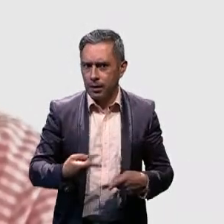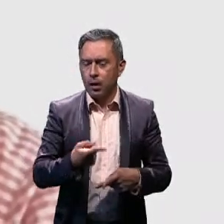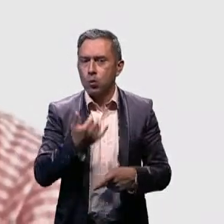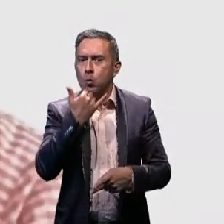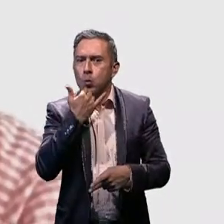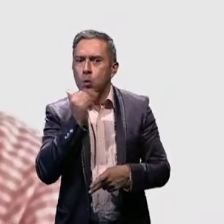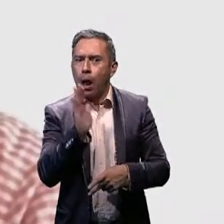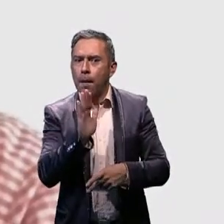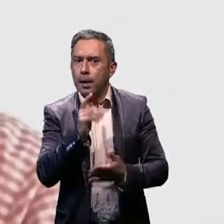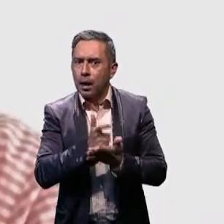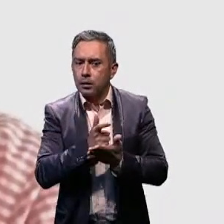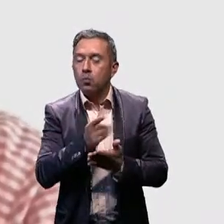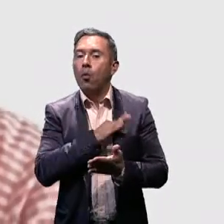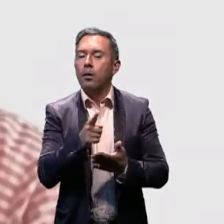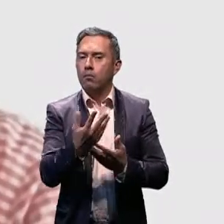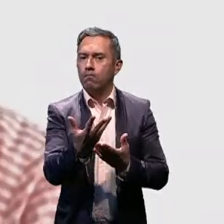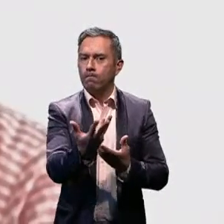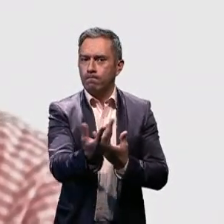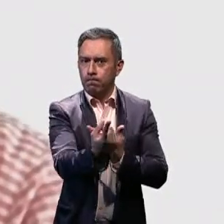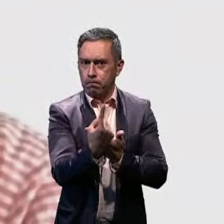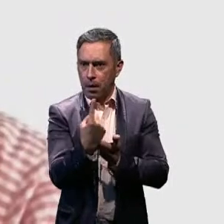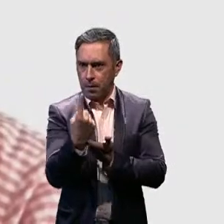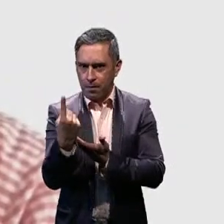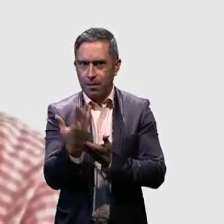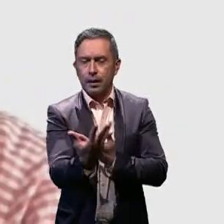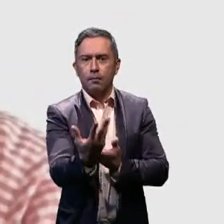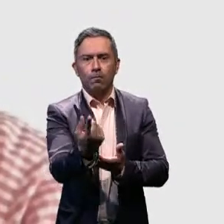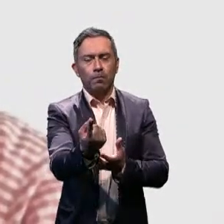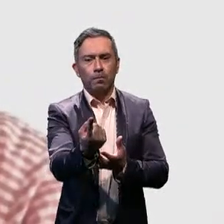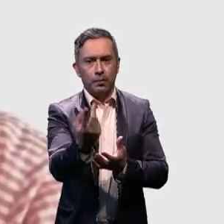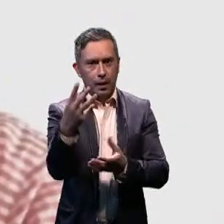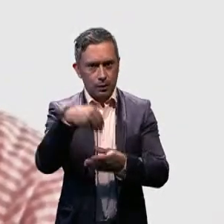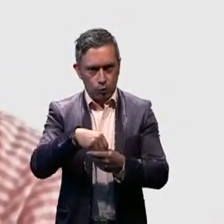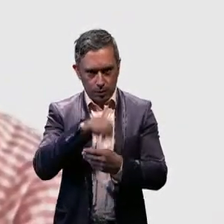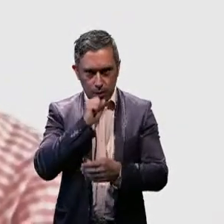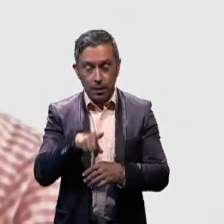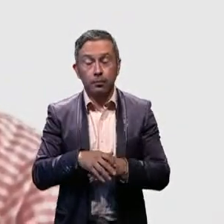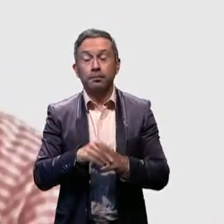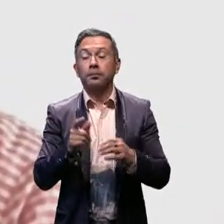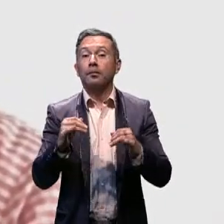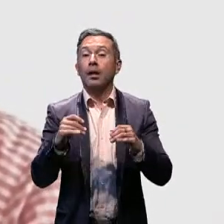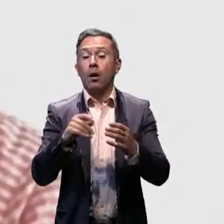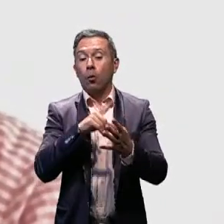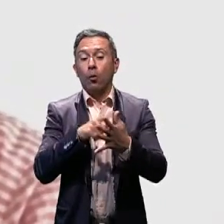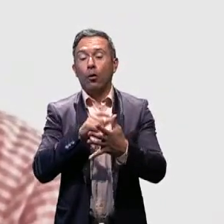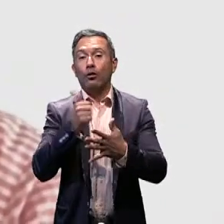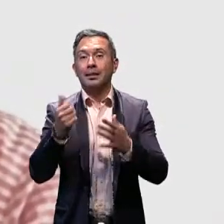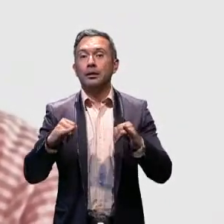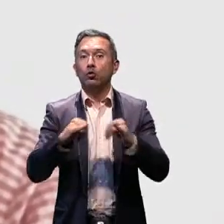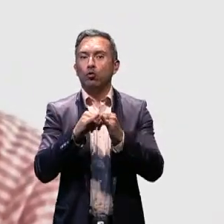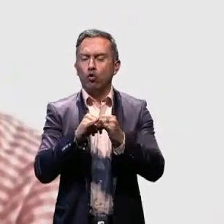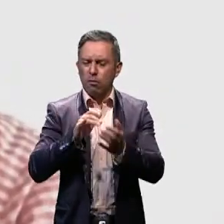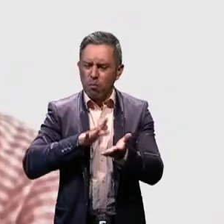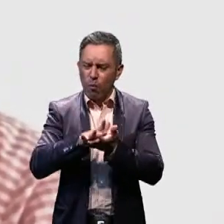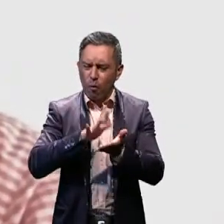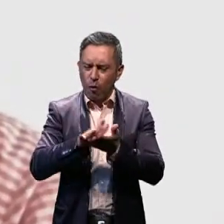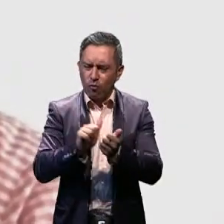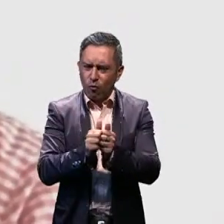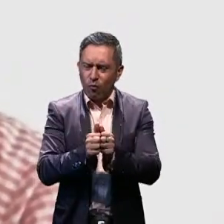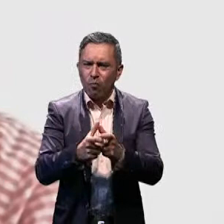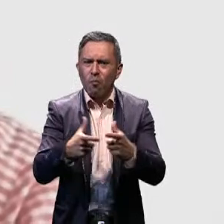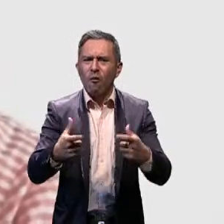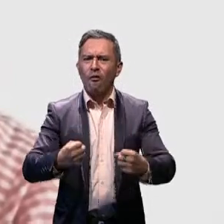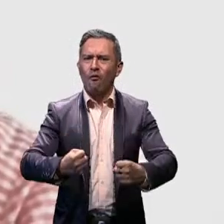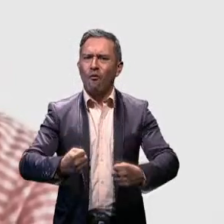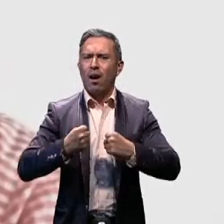threat. We also continue working in institutional strengthening processes. We are emphasizing a lot